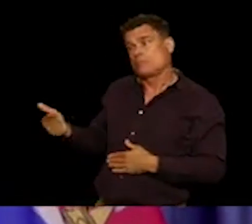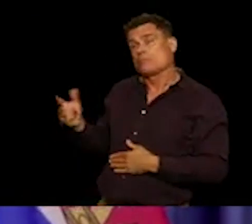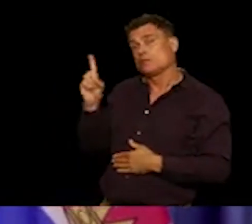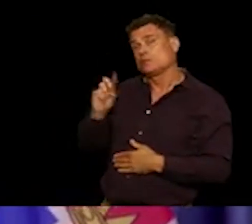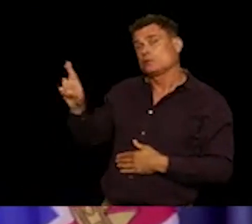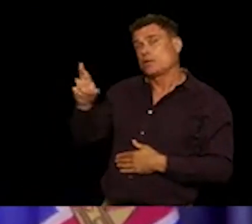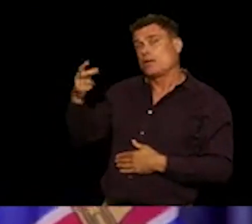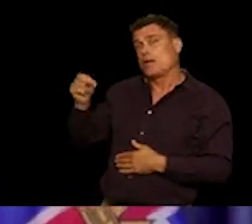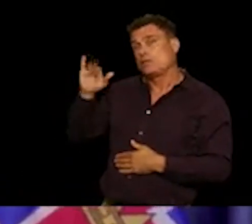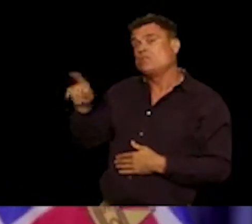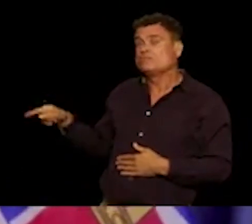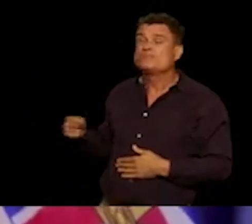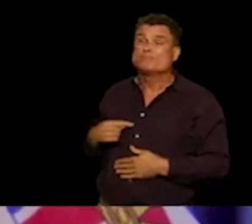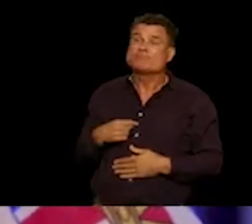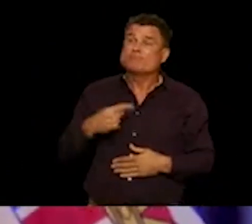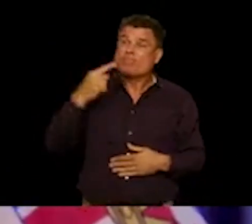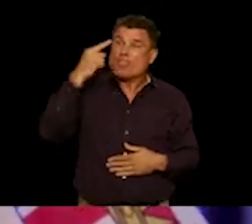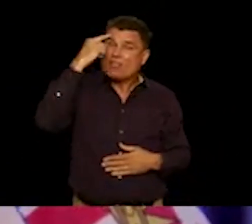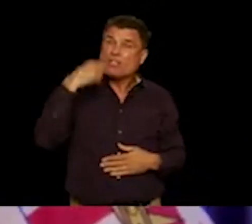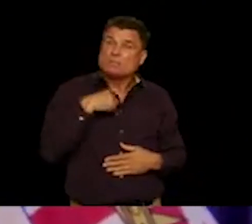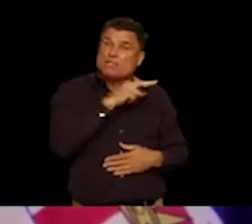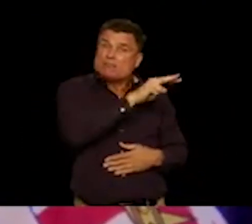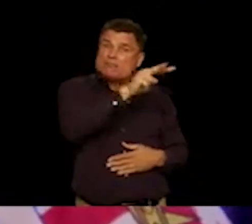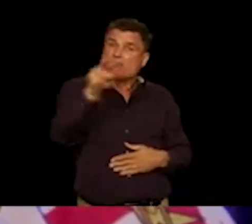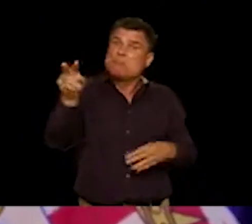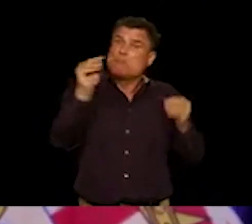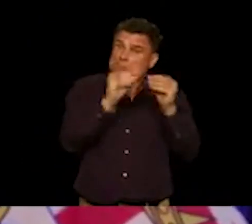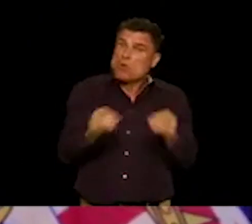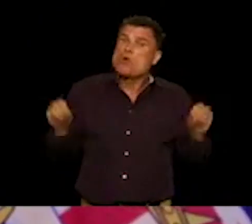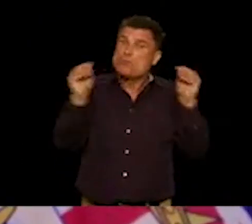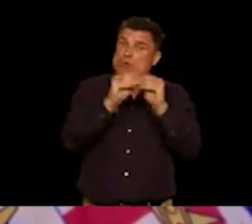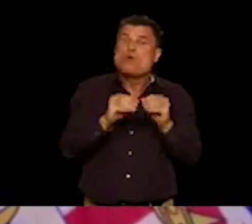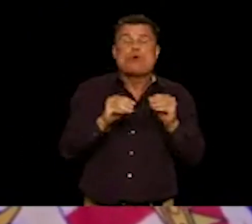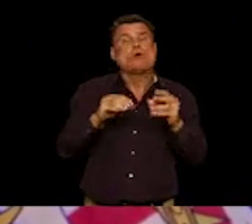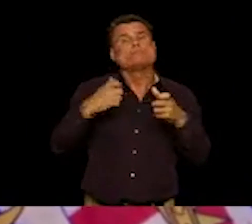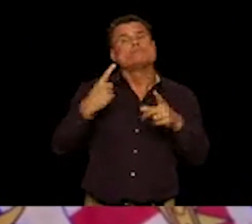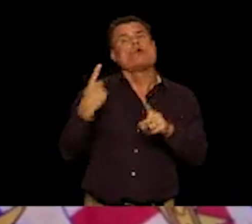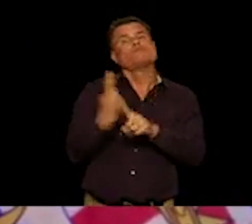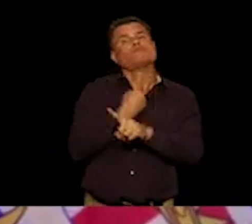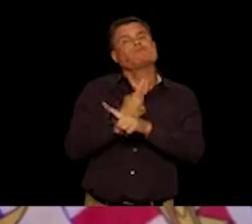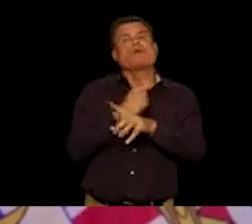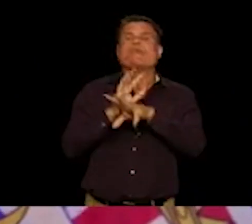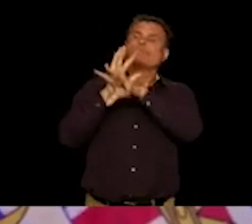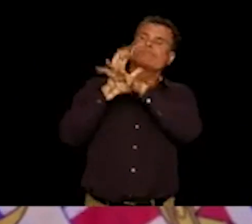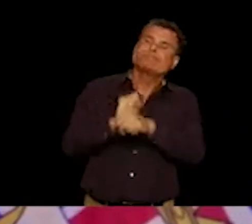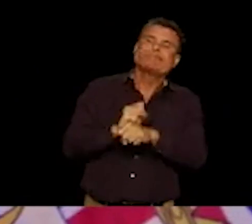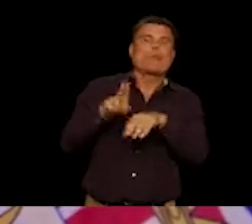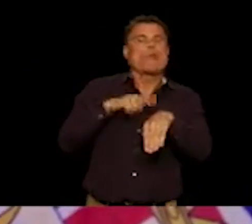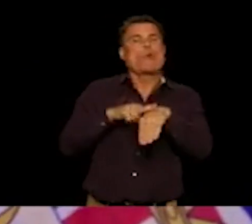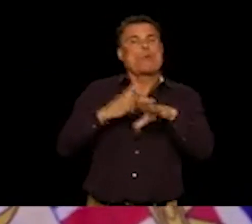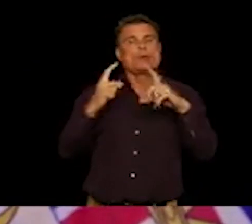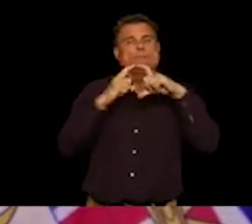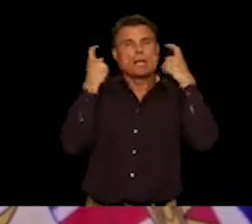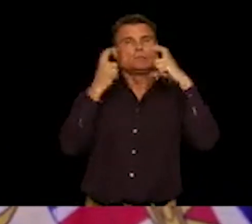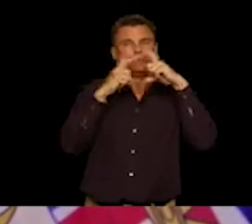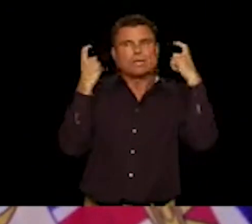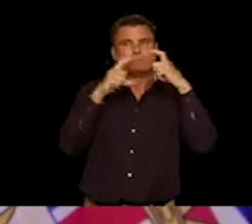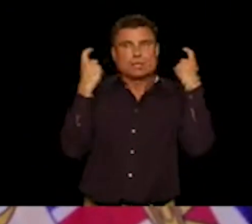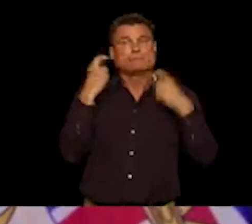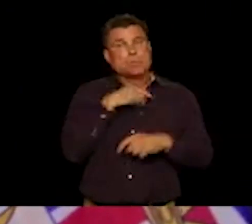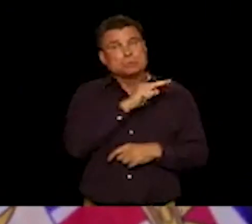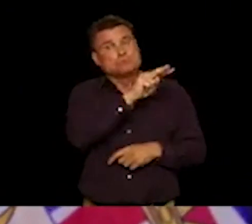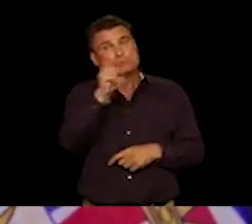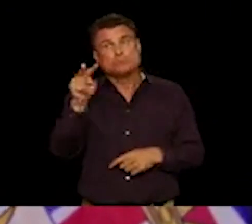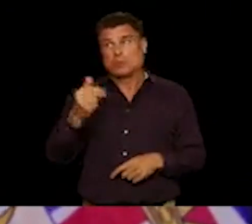Sure, and thank you for that. I actually do think masks are becoming normalized in many communities, and I certainly see